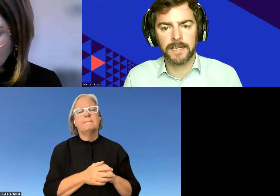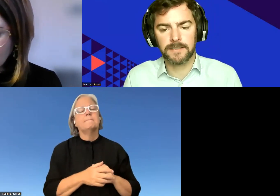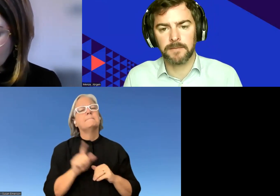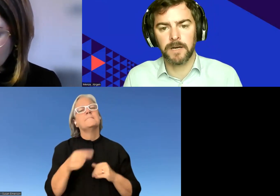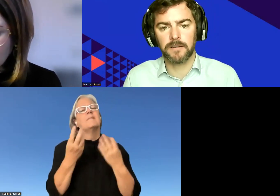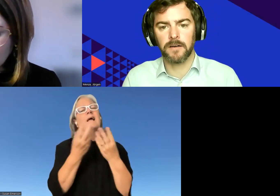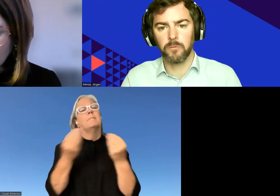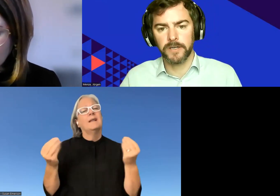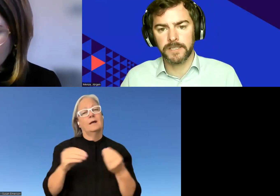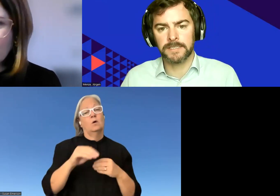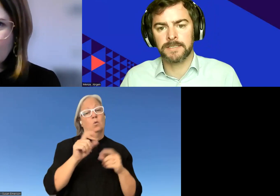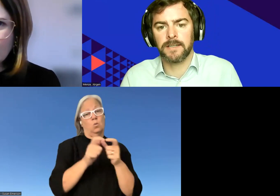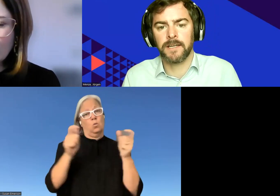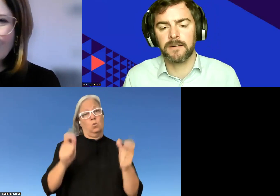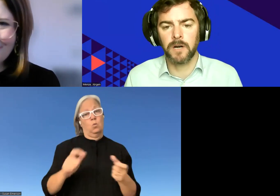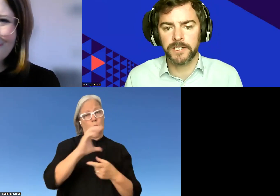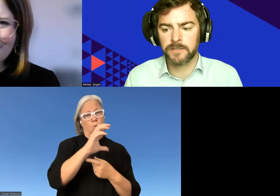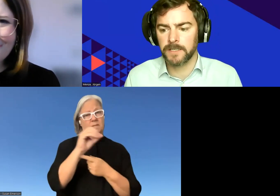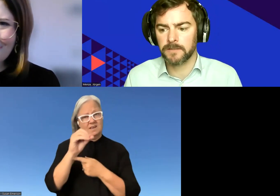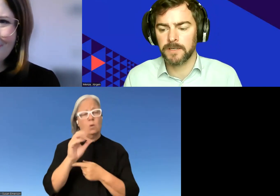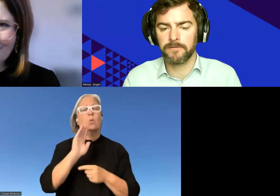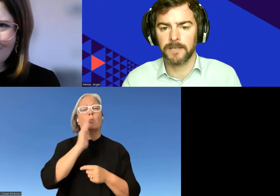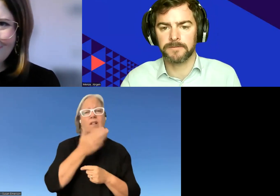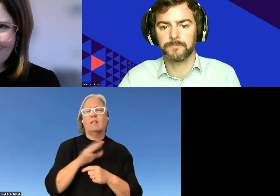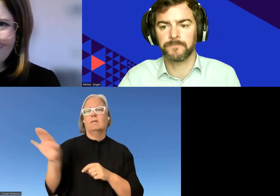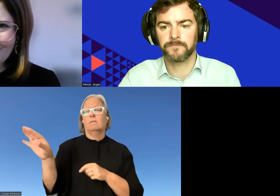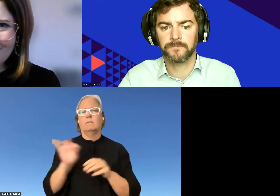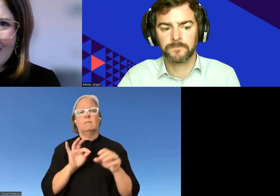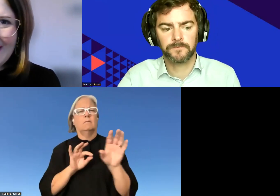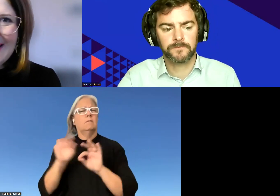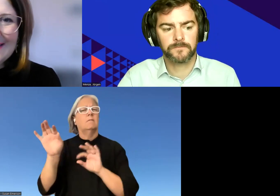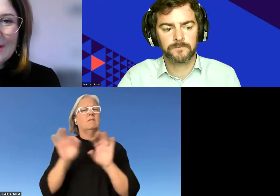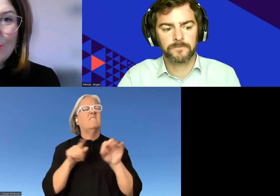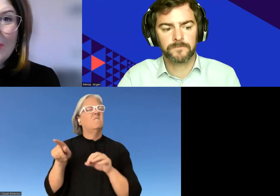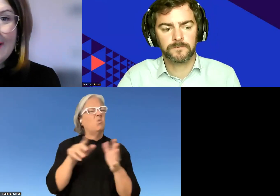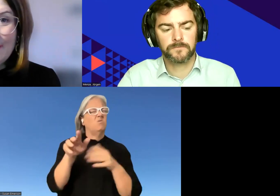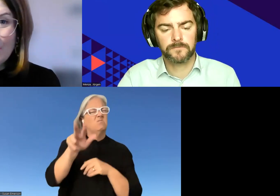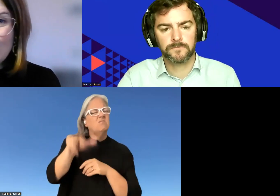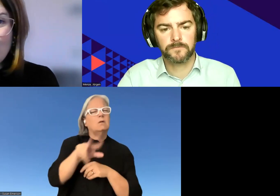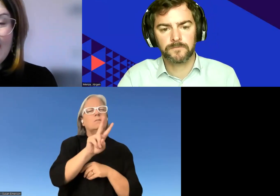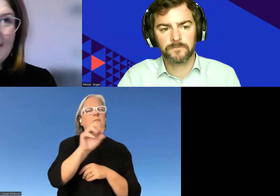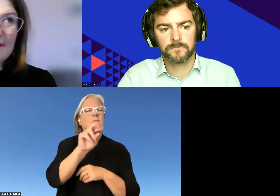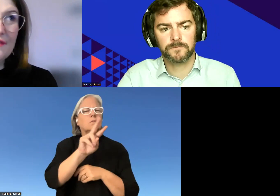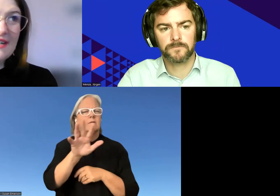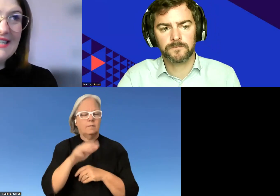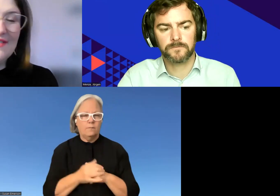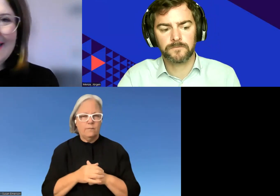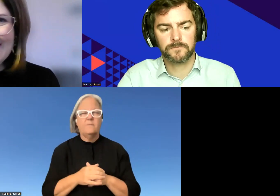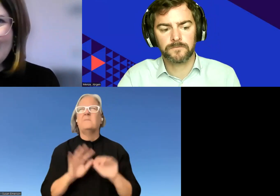be selected among the awardees then in March 2025? So in average, we